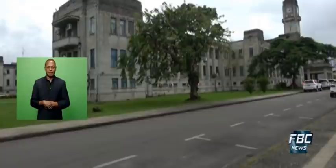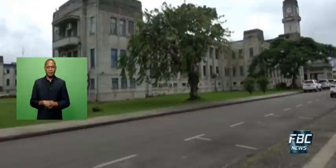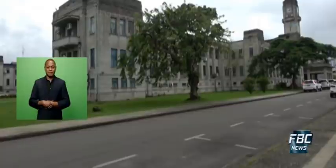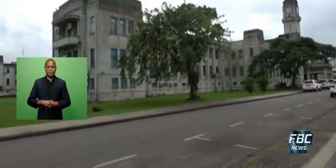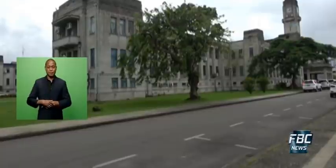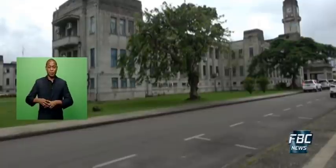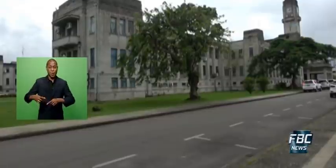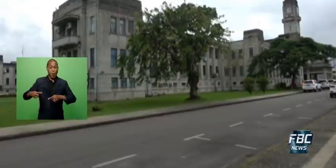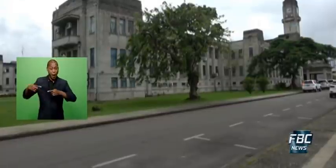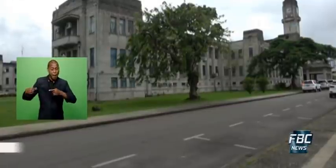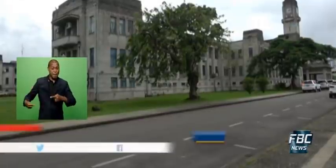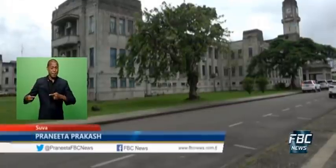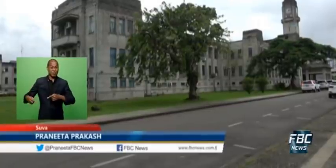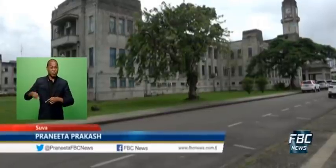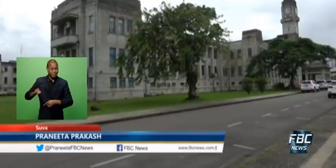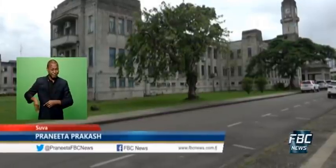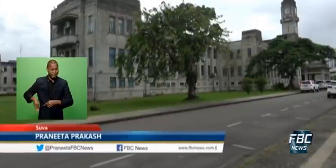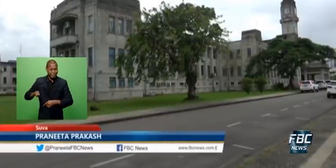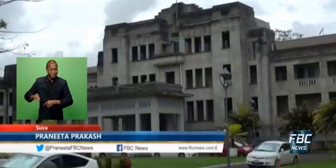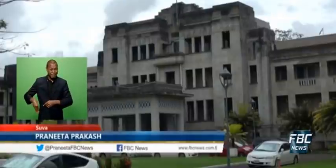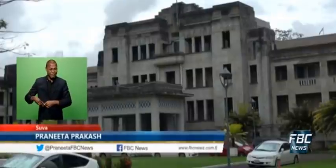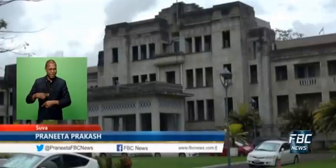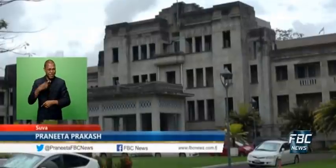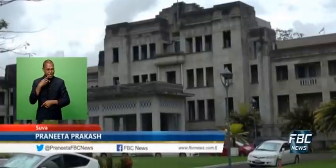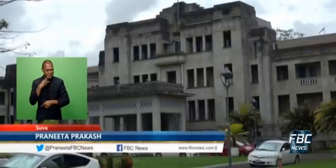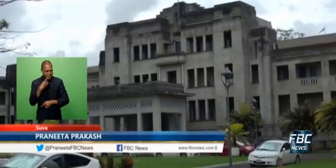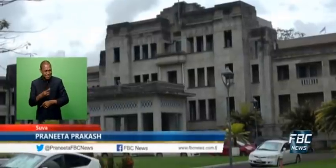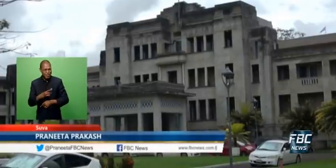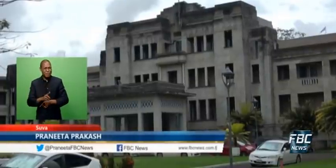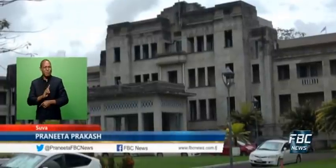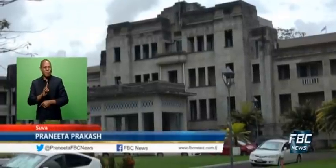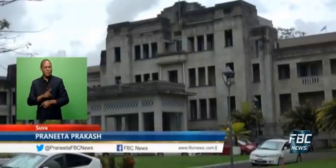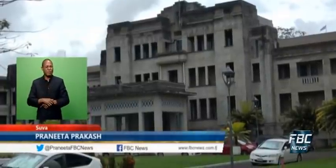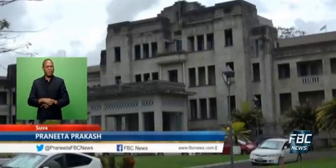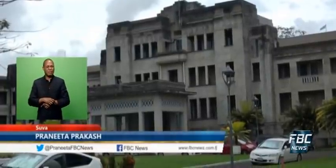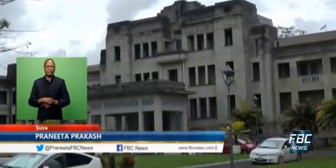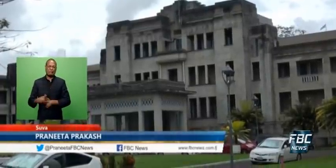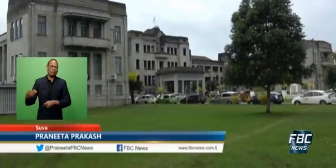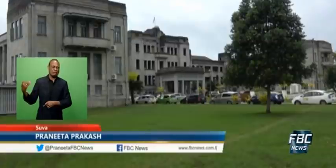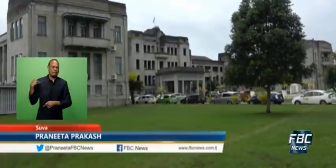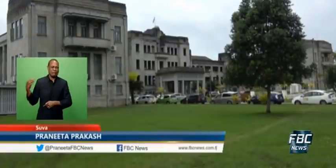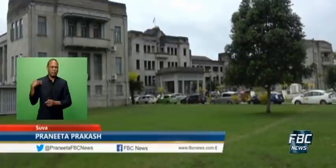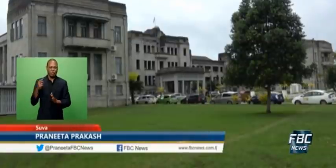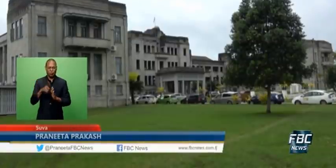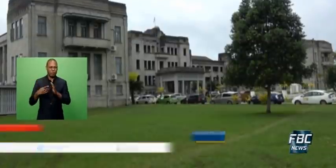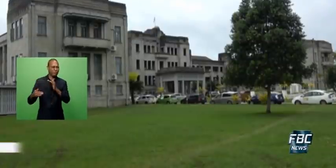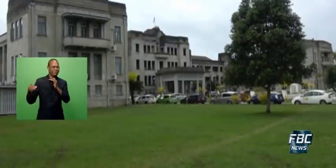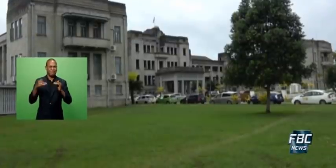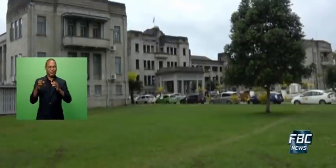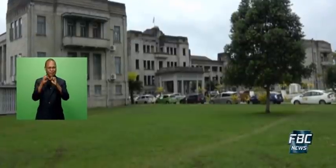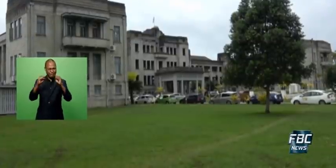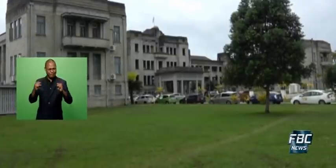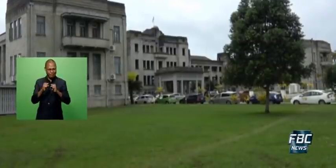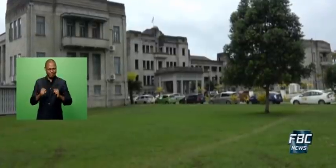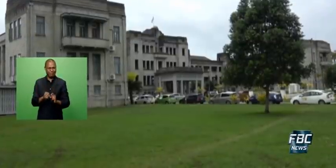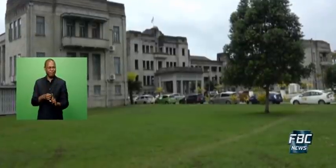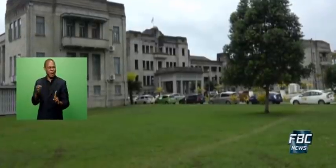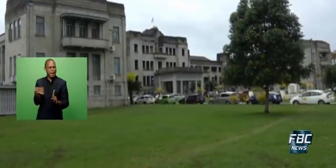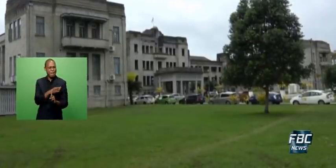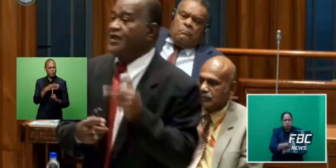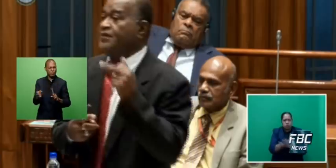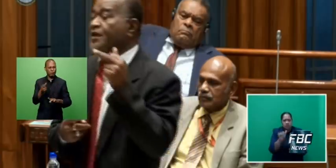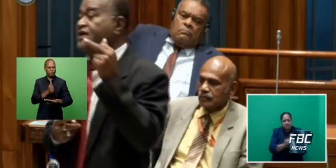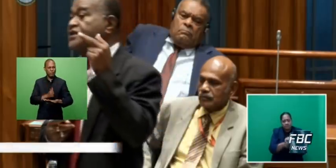Opposition MP Nico Nawaikula has accused the government of interfering with the judicial system, claiming this is an abuse by the